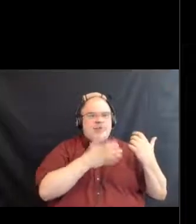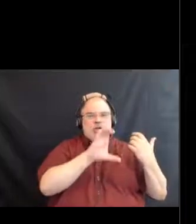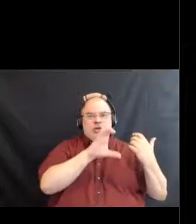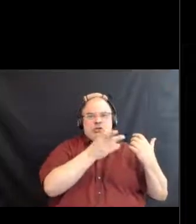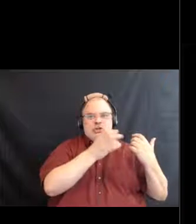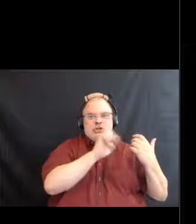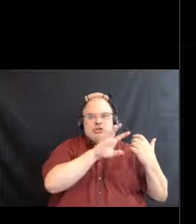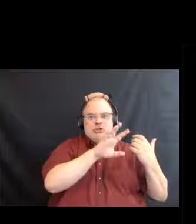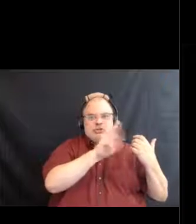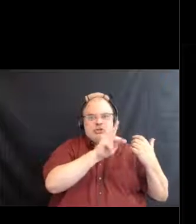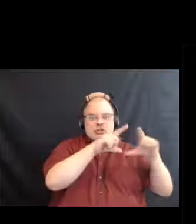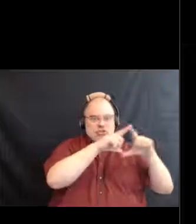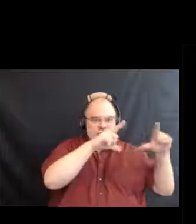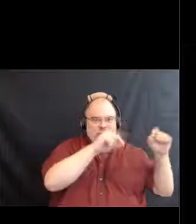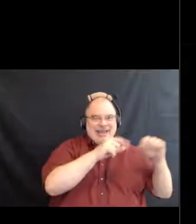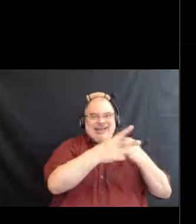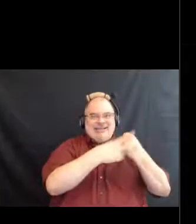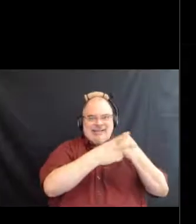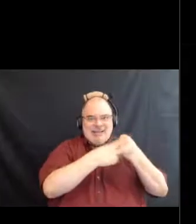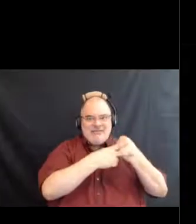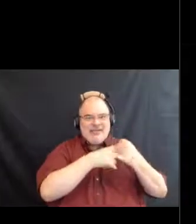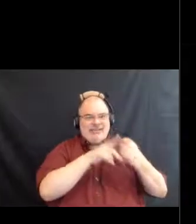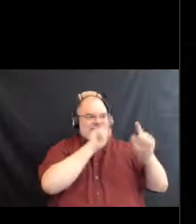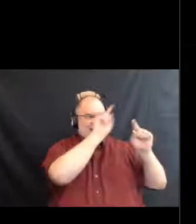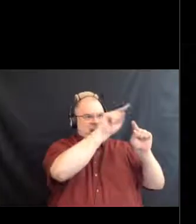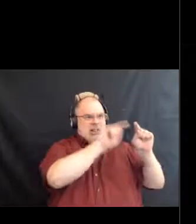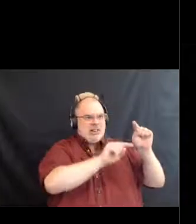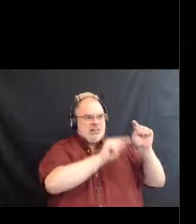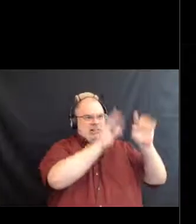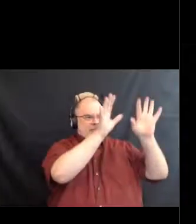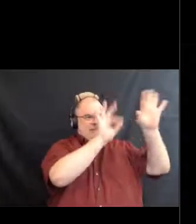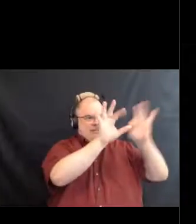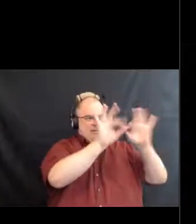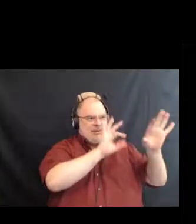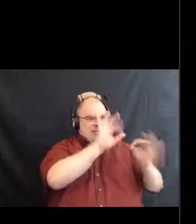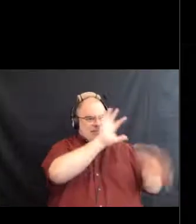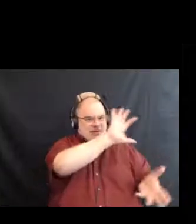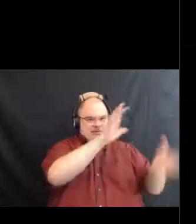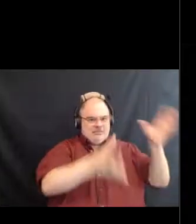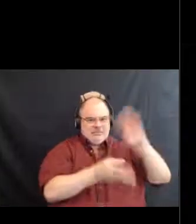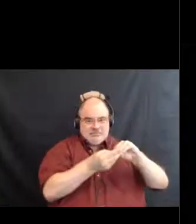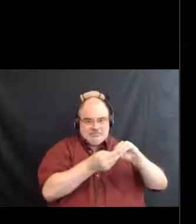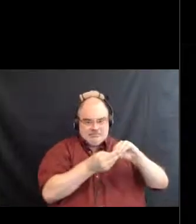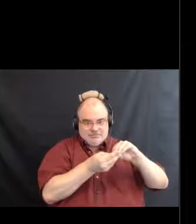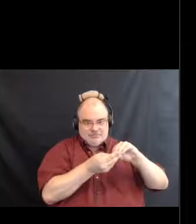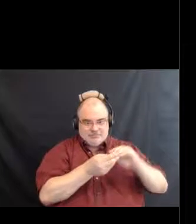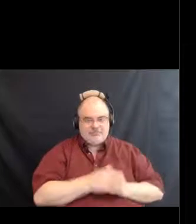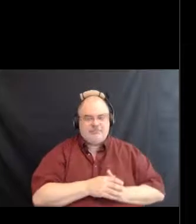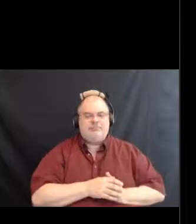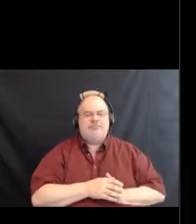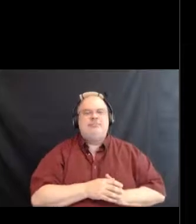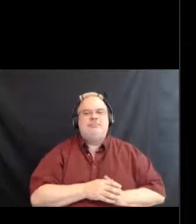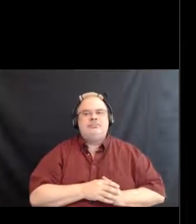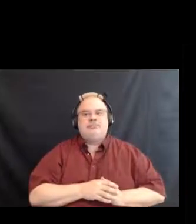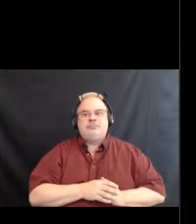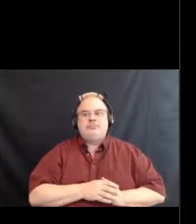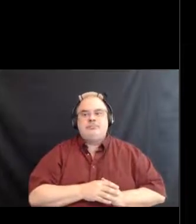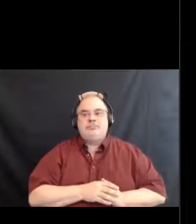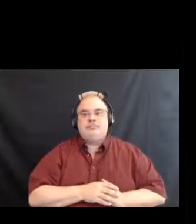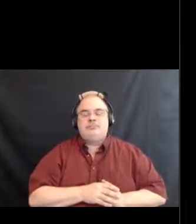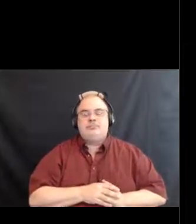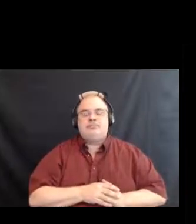all three of those rolled into one. And so just keep that in mind as we talk about what this account is. So